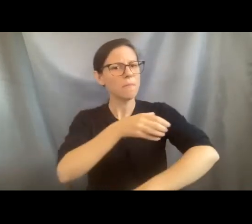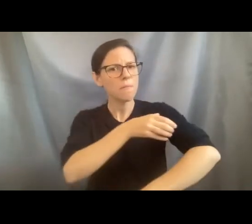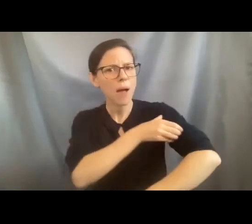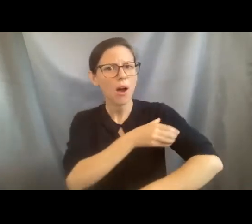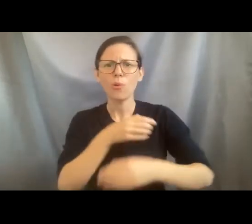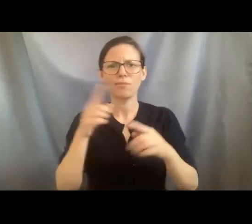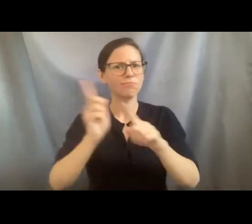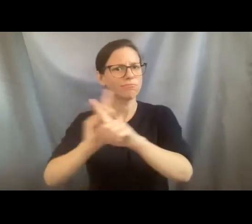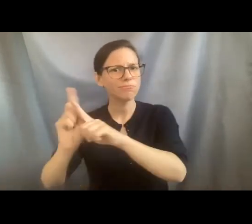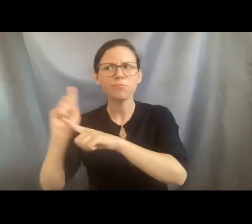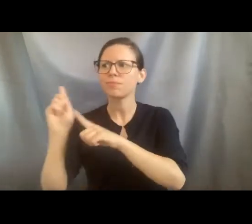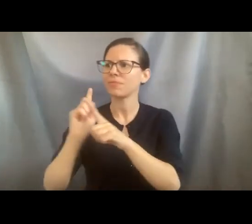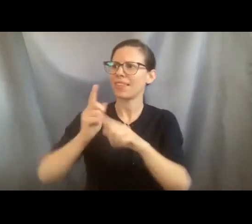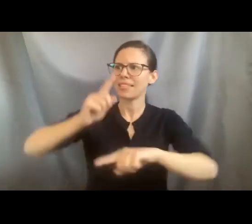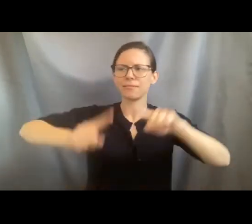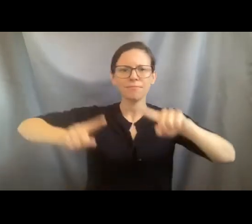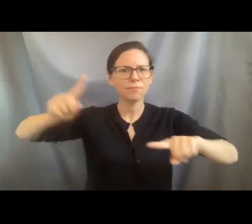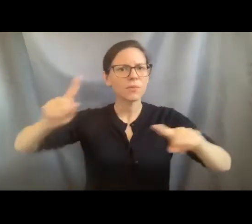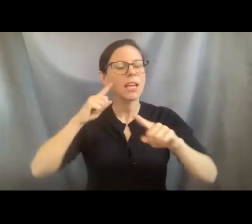advance racial equity for the people in Virginia.